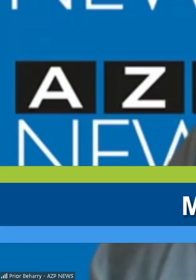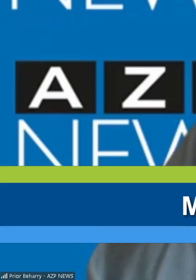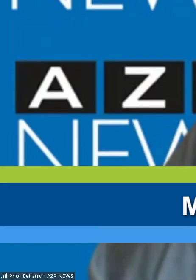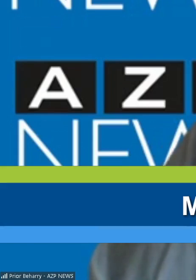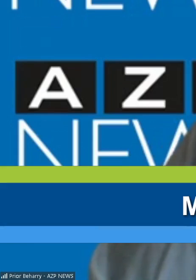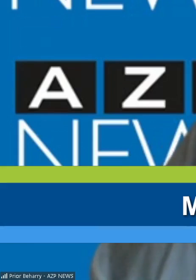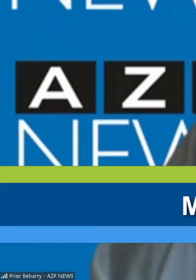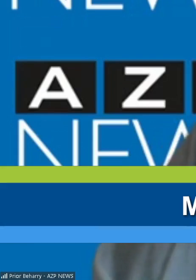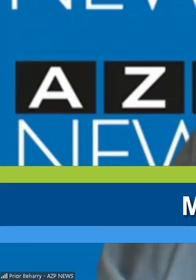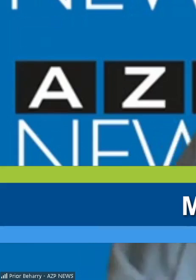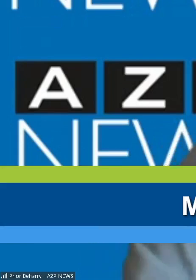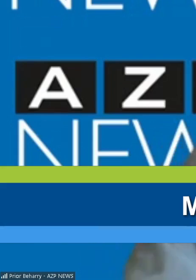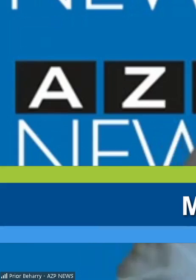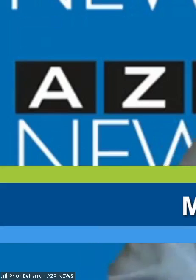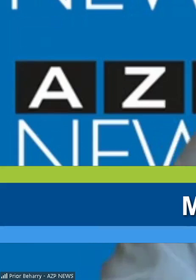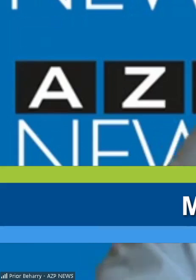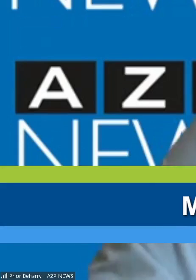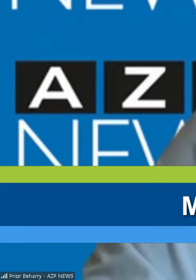for